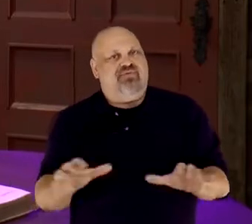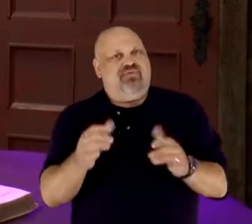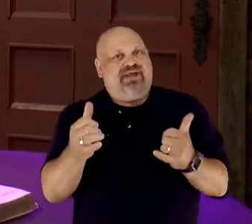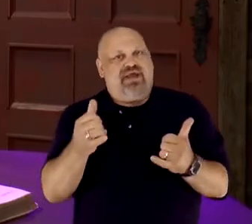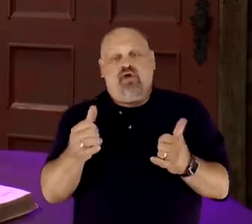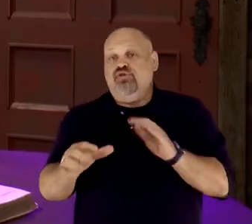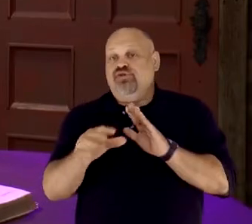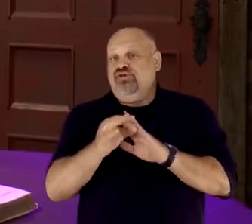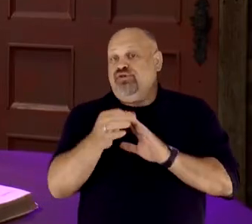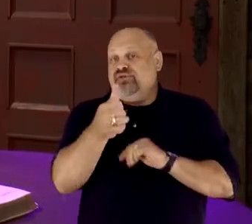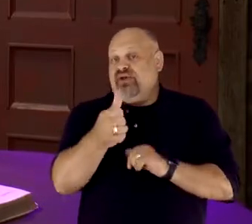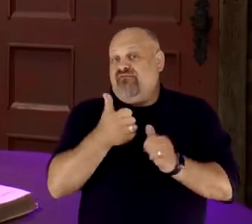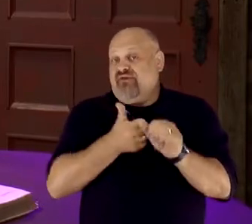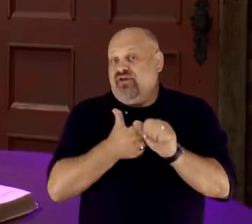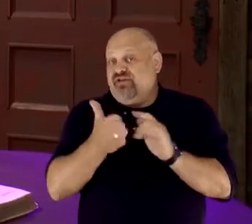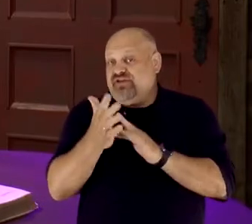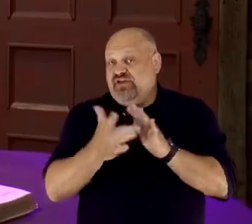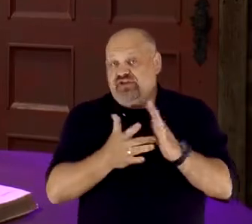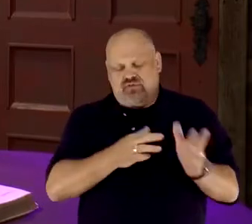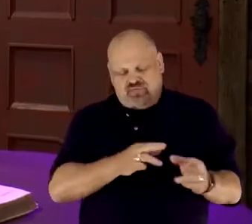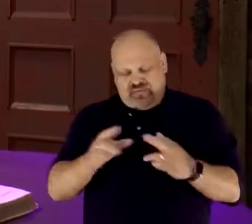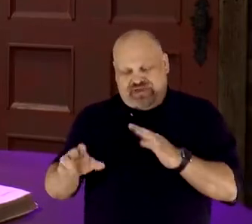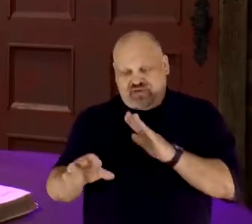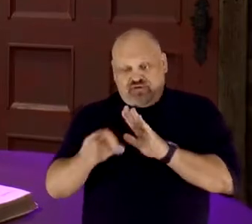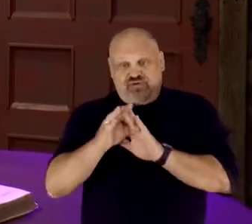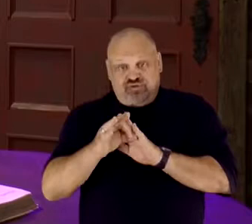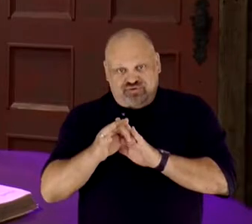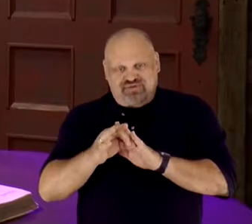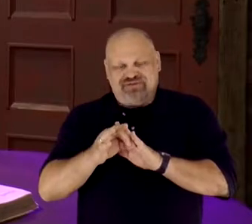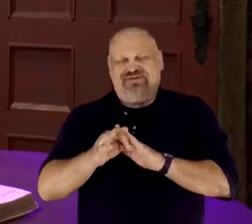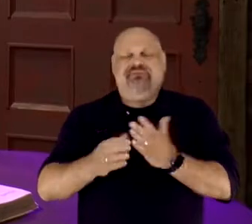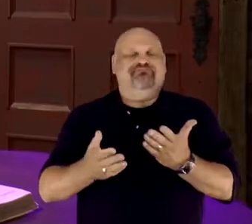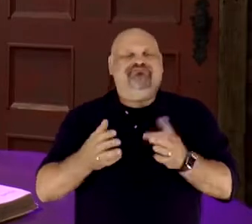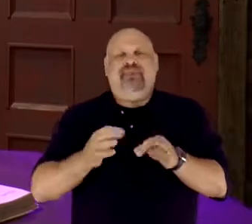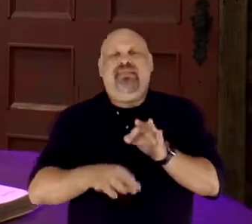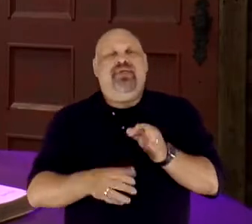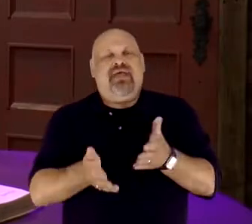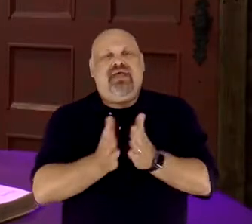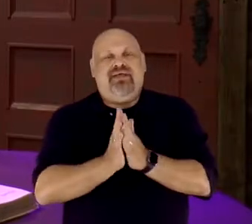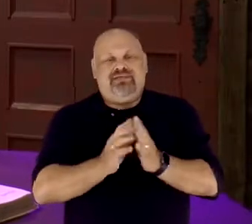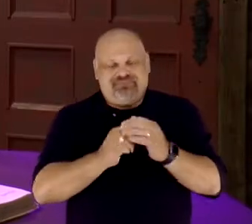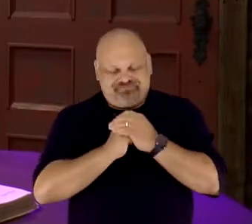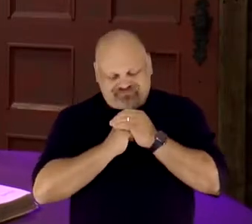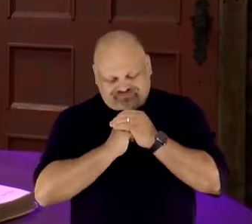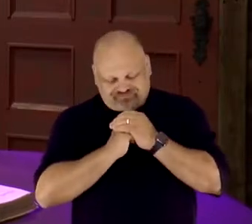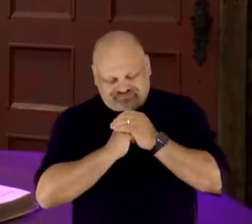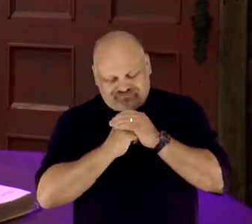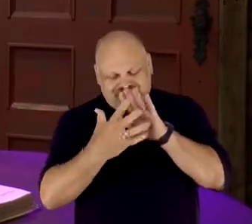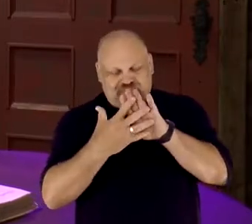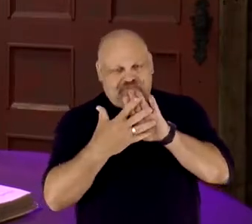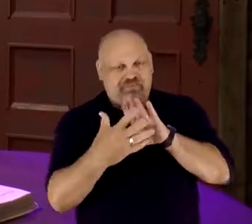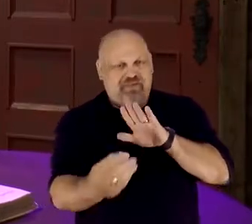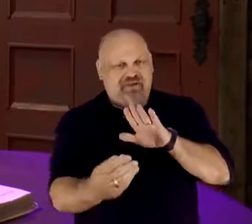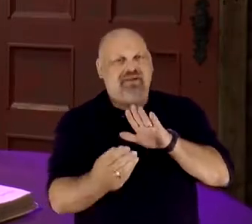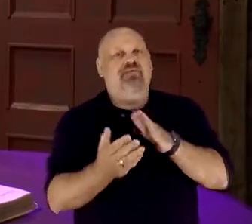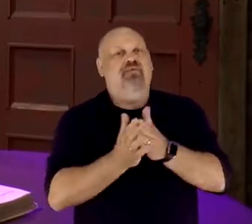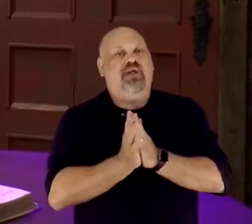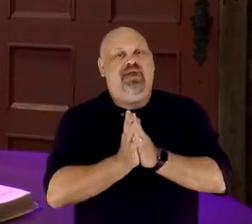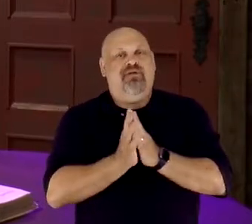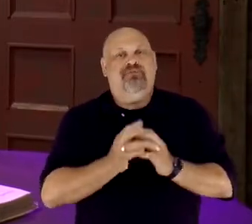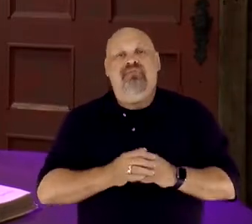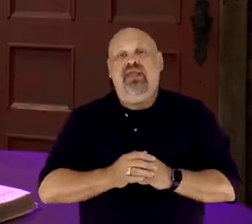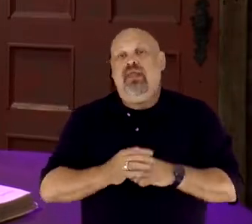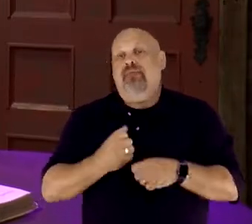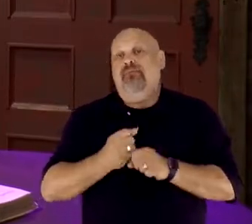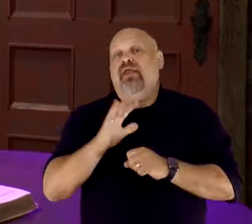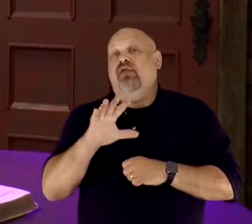for yourself to follow Jesus. If you're ready to make that choice, then I'd simply ask that you bow your head, close your eyes, and repeat this prayer